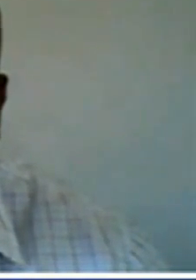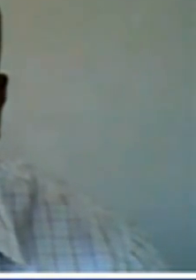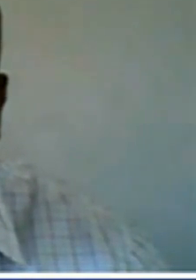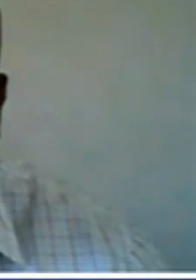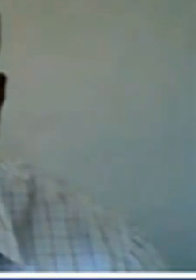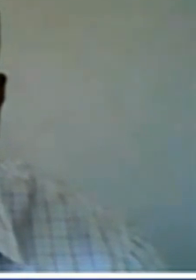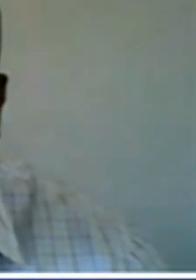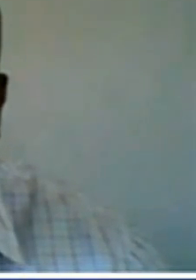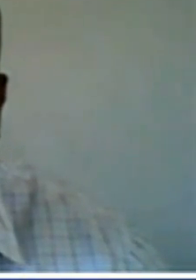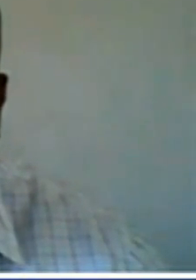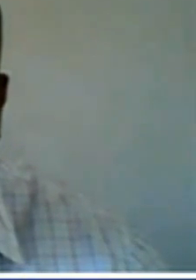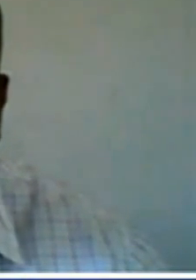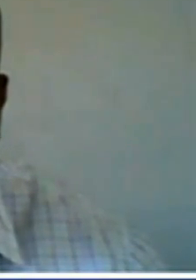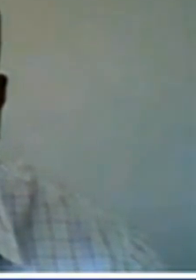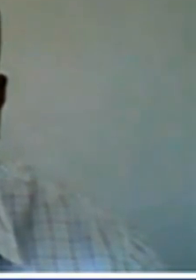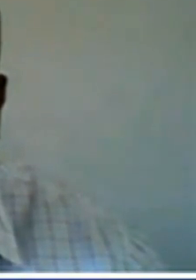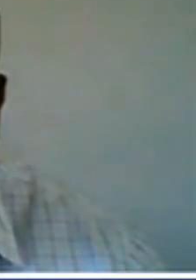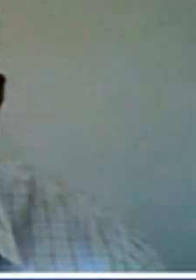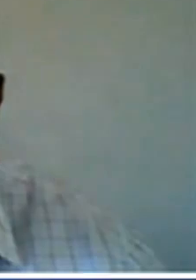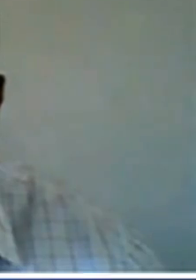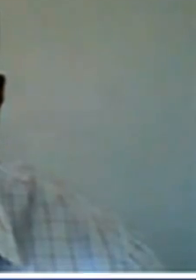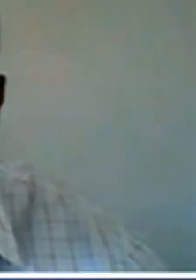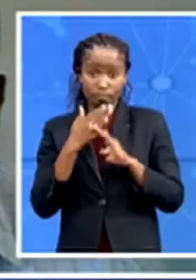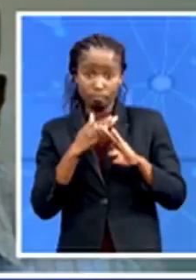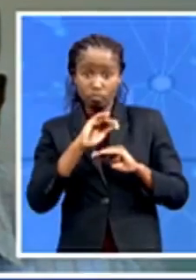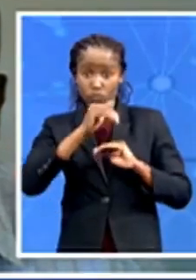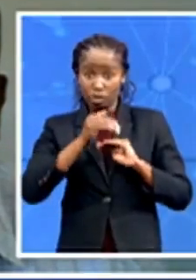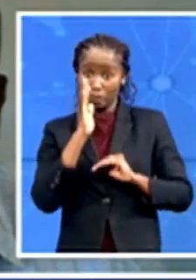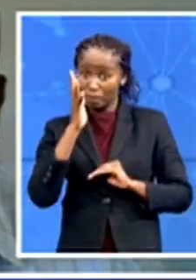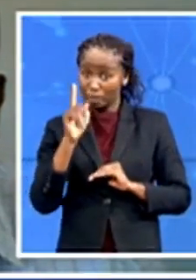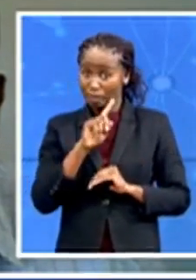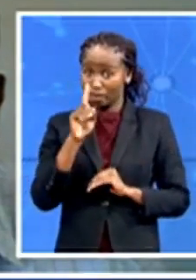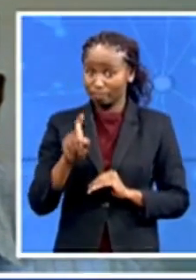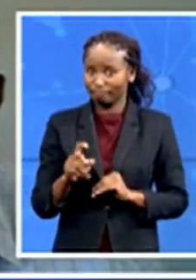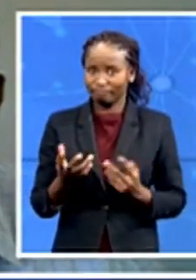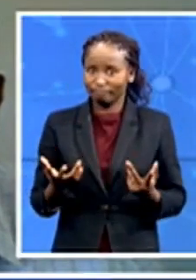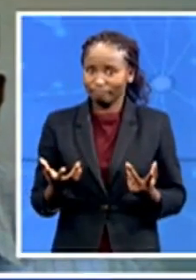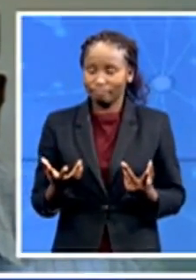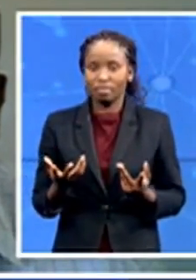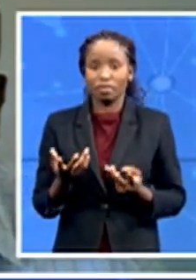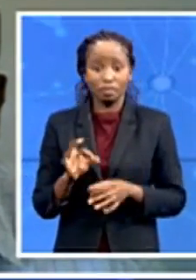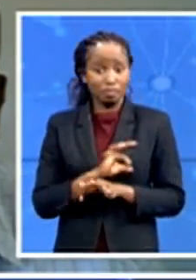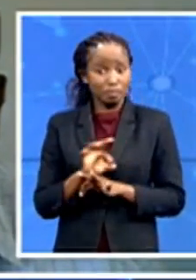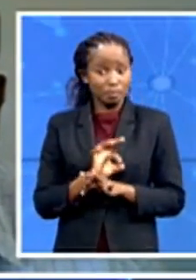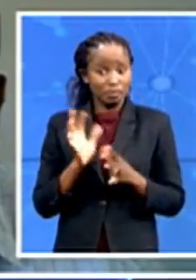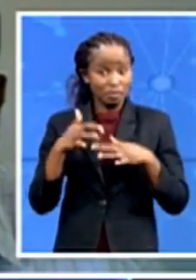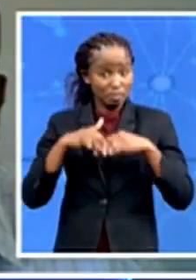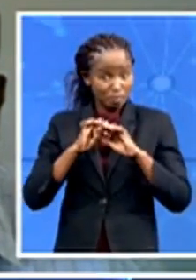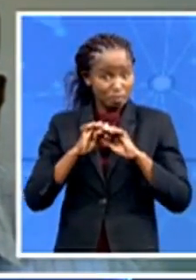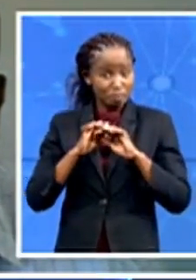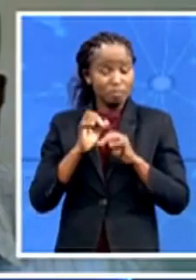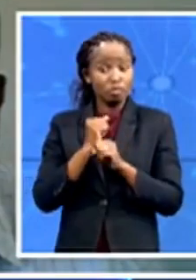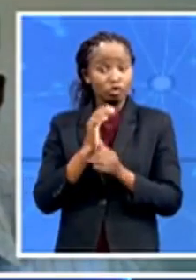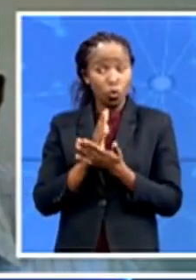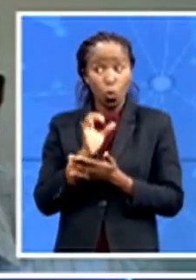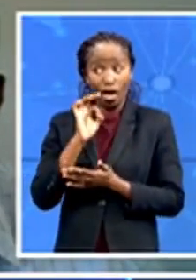Will Cosatu protect them? I mean, put simply, is there a plan in place to ensure that should that happen, then employees' rights